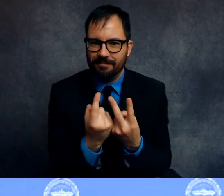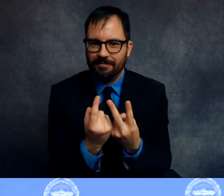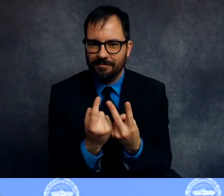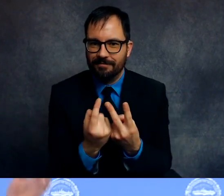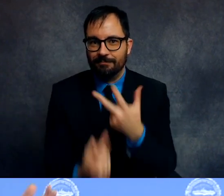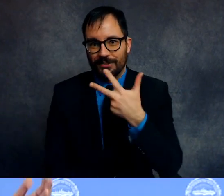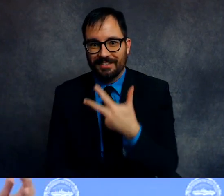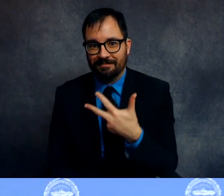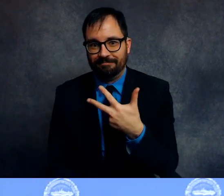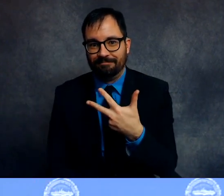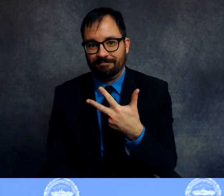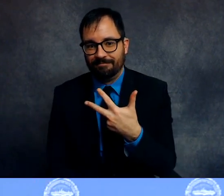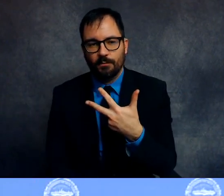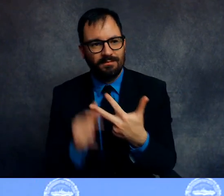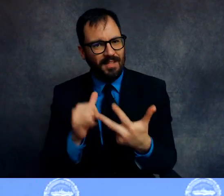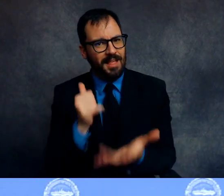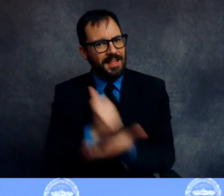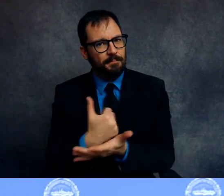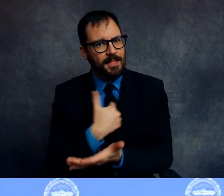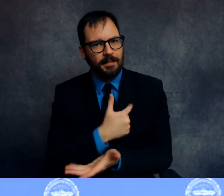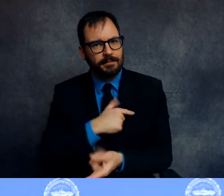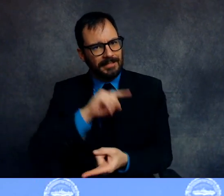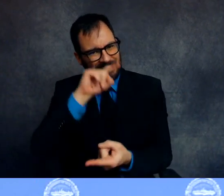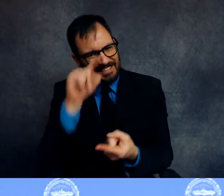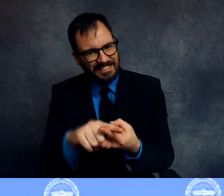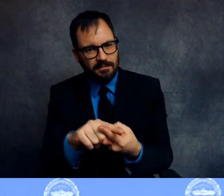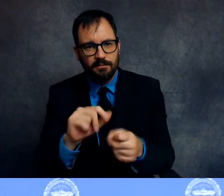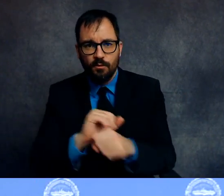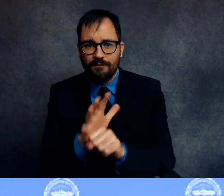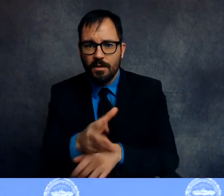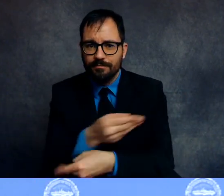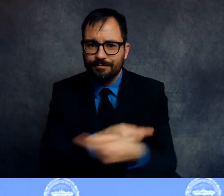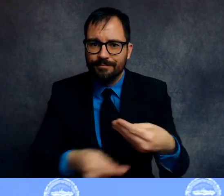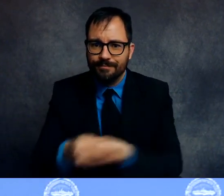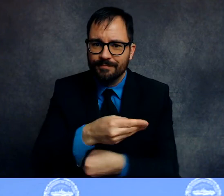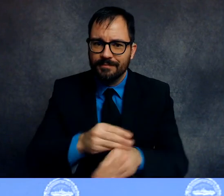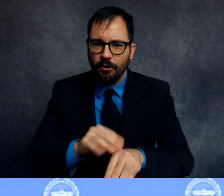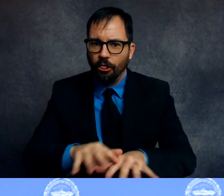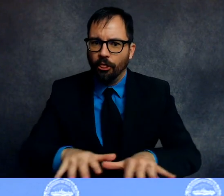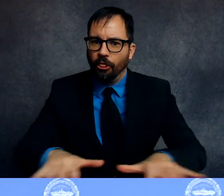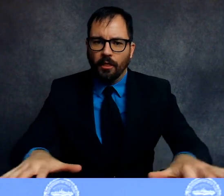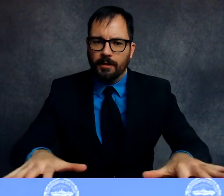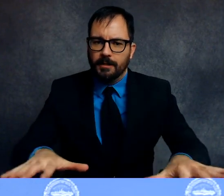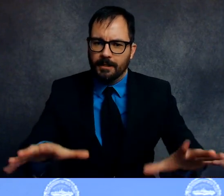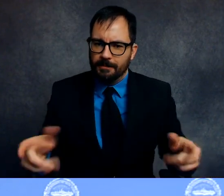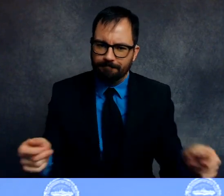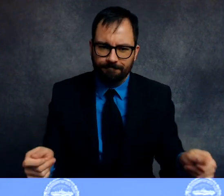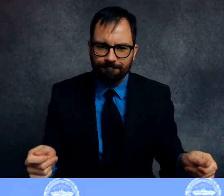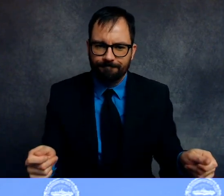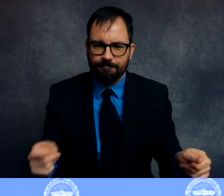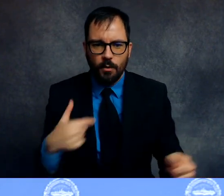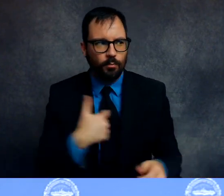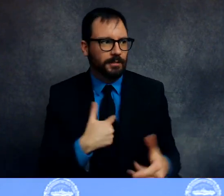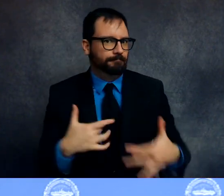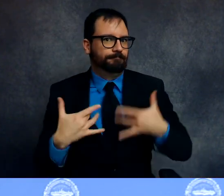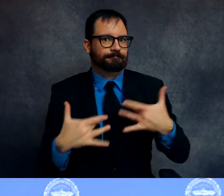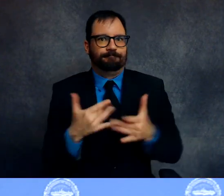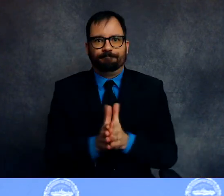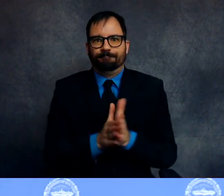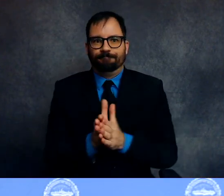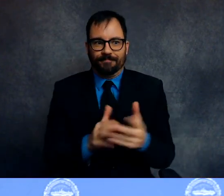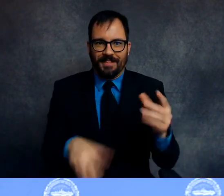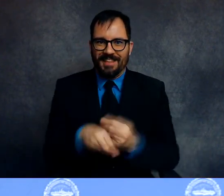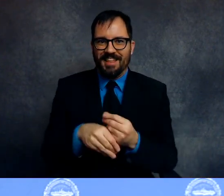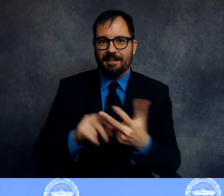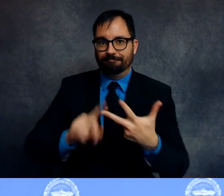vaccine to the other two vaccines already approved are going to help us continue to slow the spread, so we're really eager about that and eager to see it